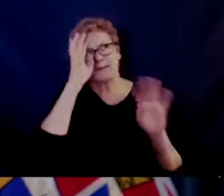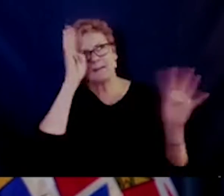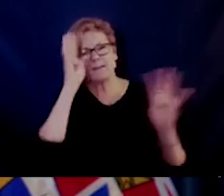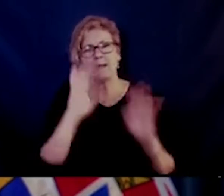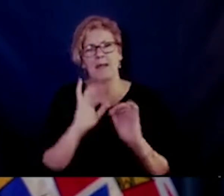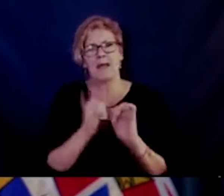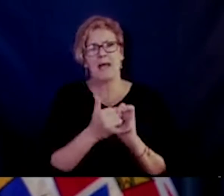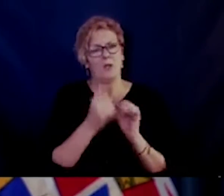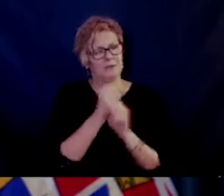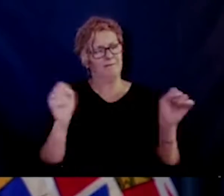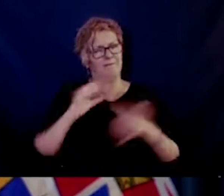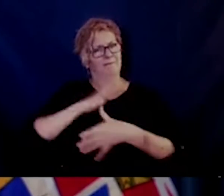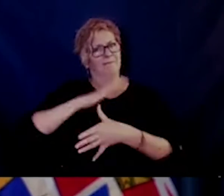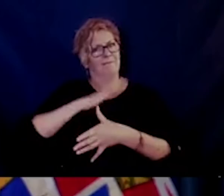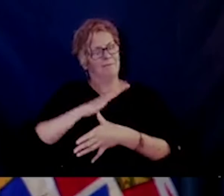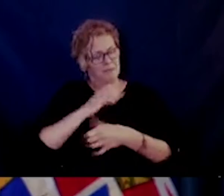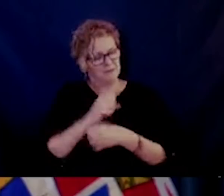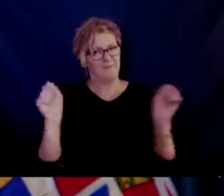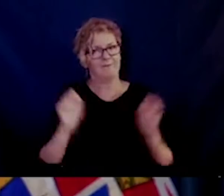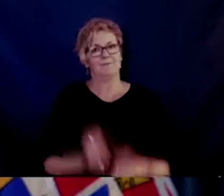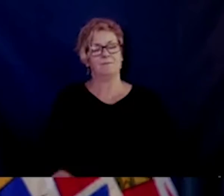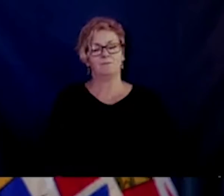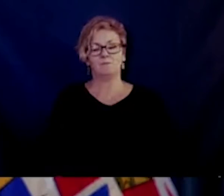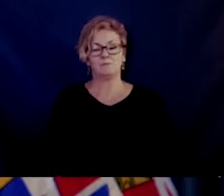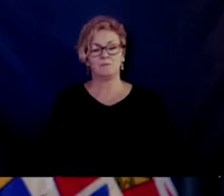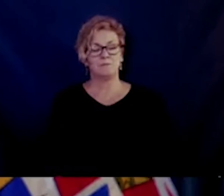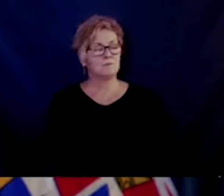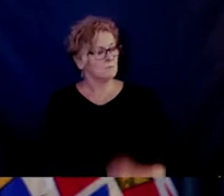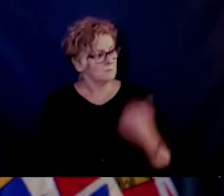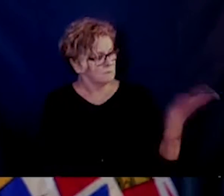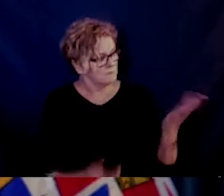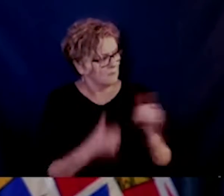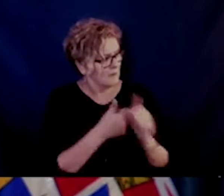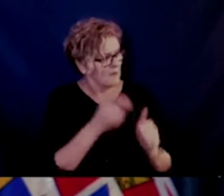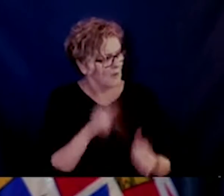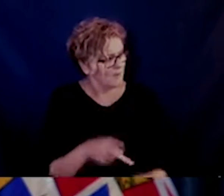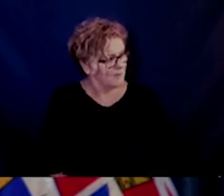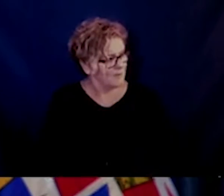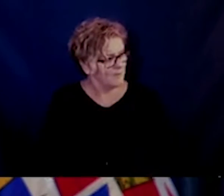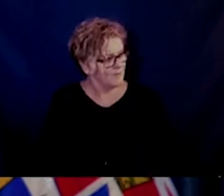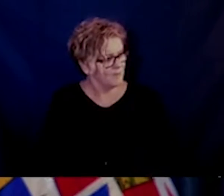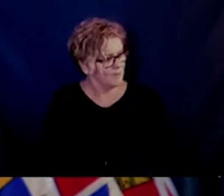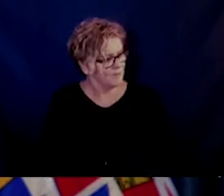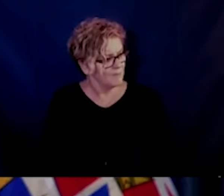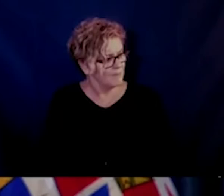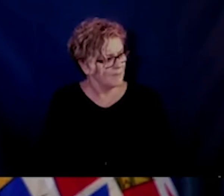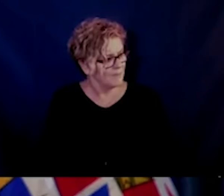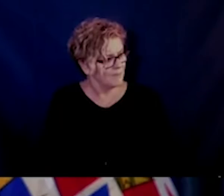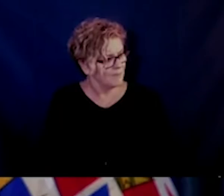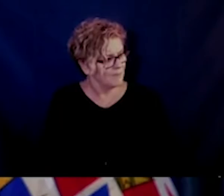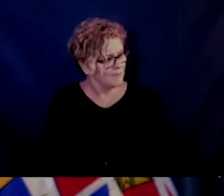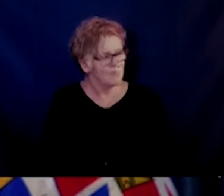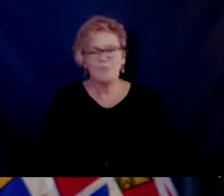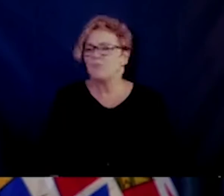Yeah, do you think that the onus should be somewhat on those businesses to maybe say no or walk